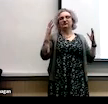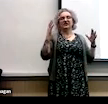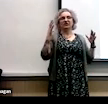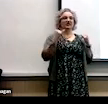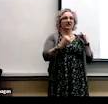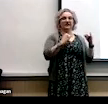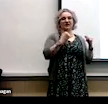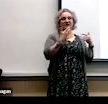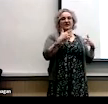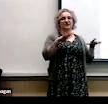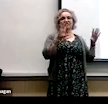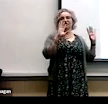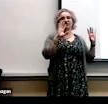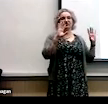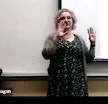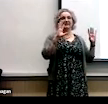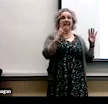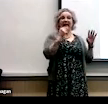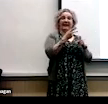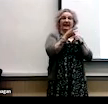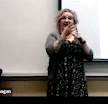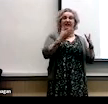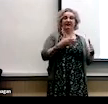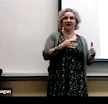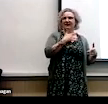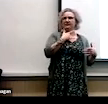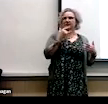then the caregiver feels like they don't know what's going on anymore.